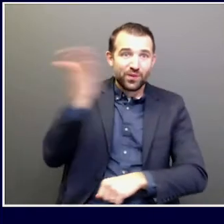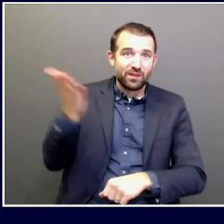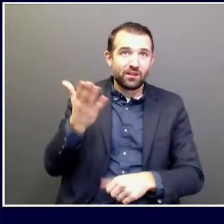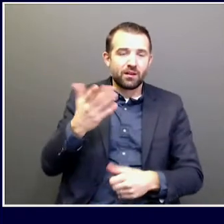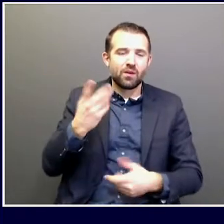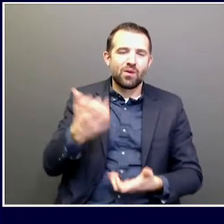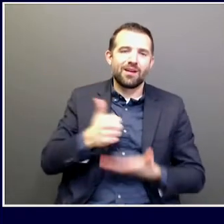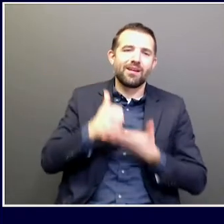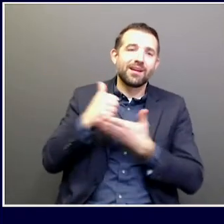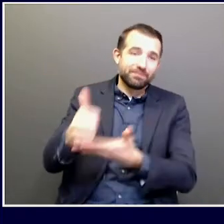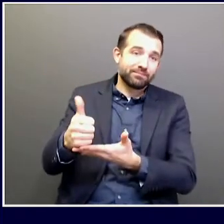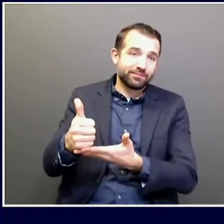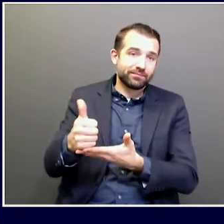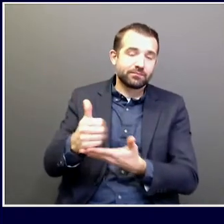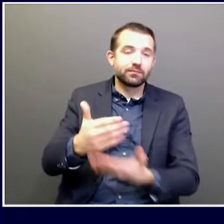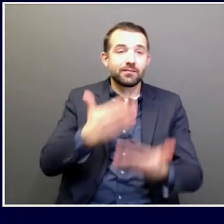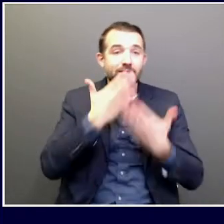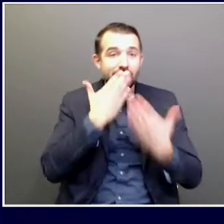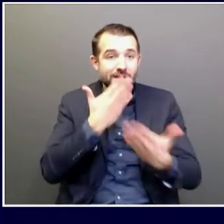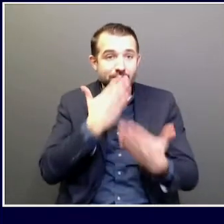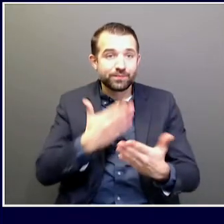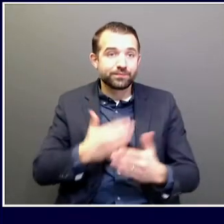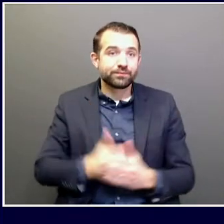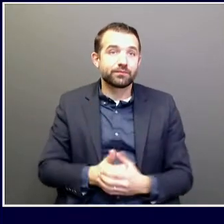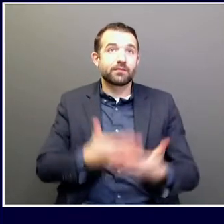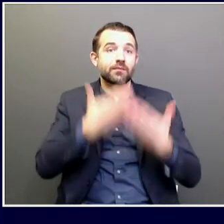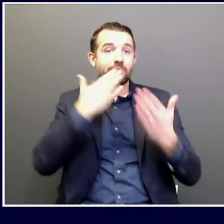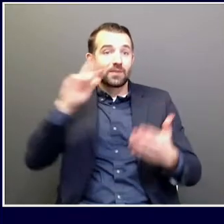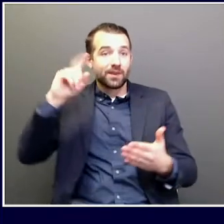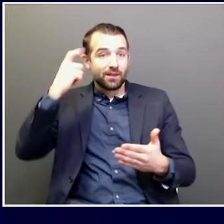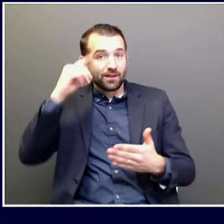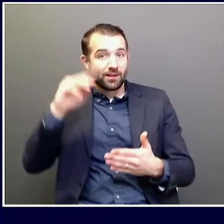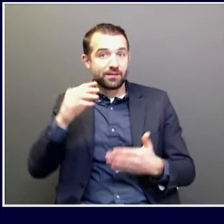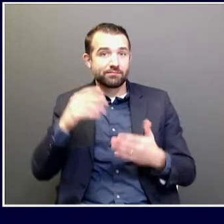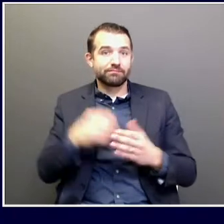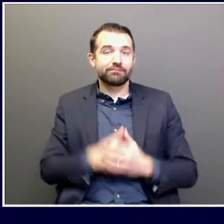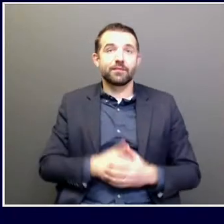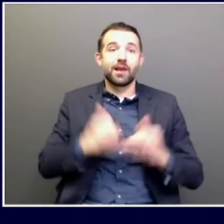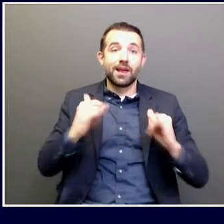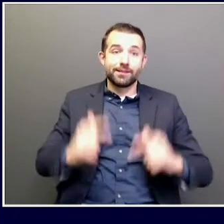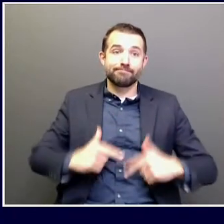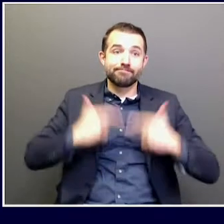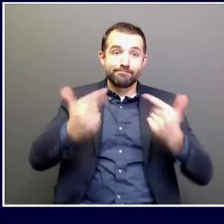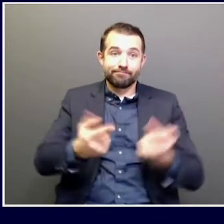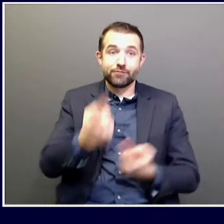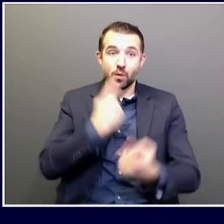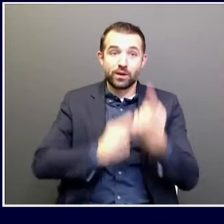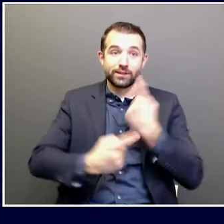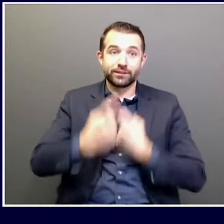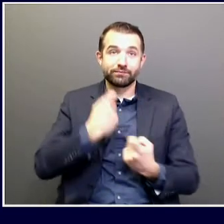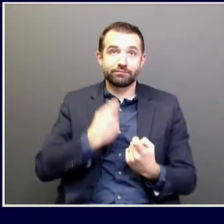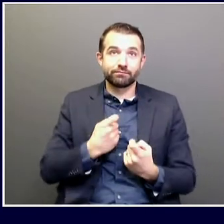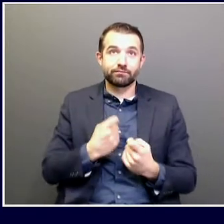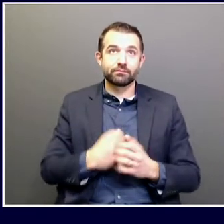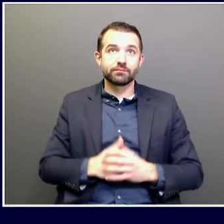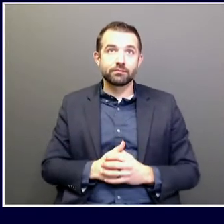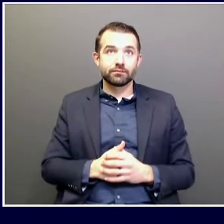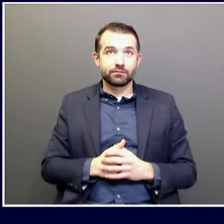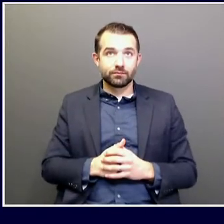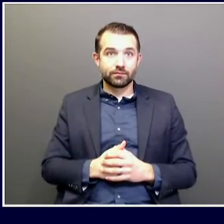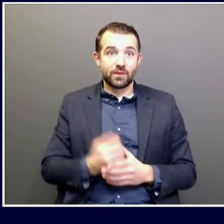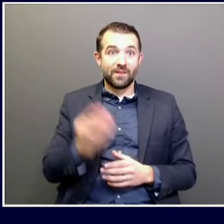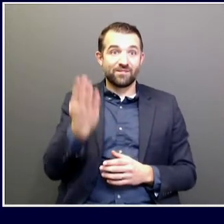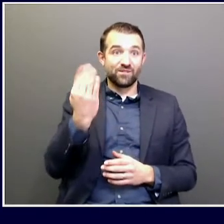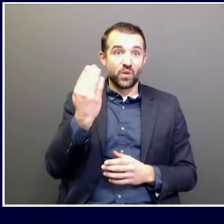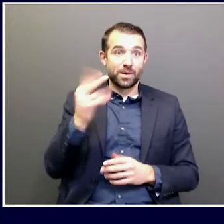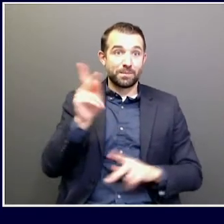Thank you very much, Governor Mills. We'll turn now to our colleagues in the media for questions. We've got 14 folks on the list today, so I want to make sure